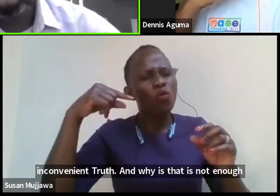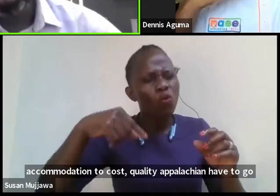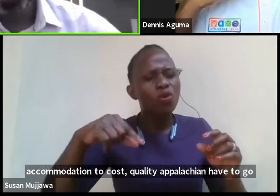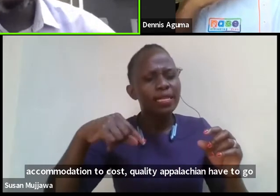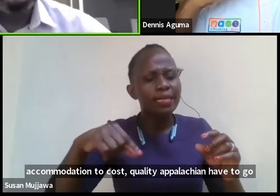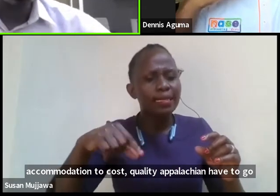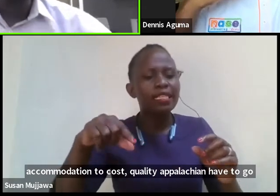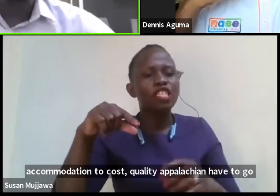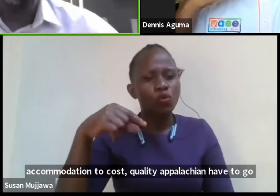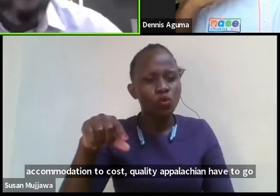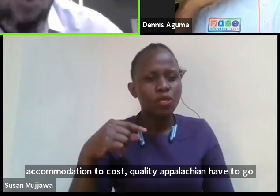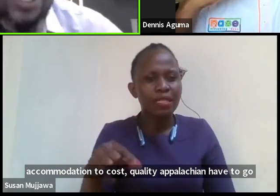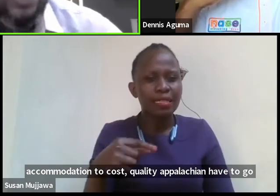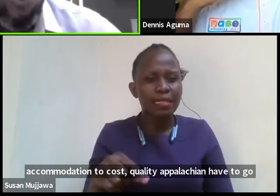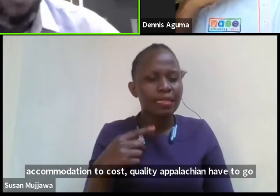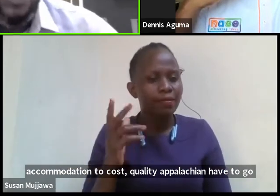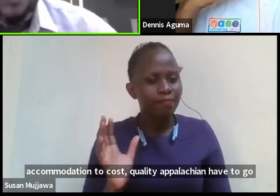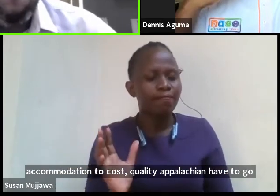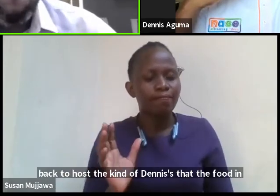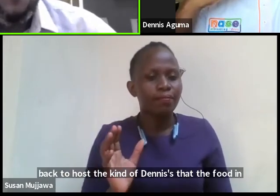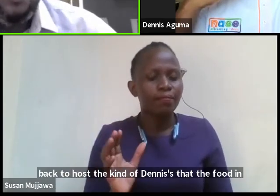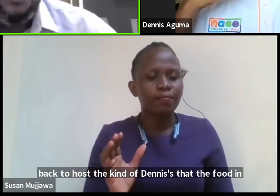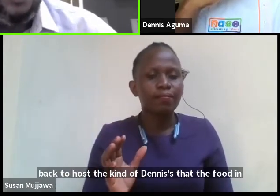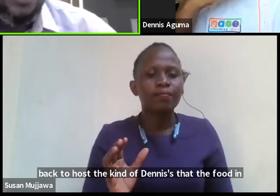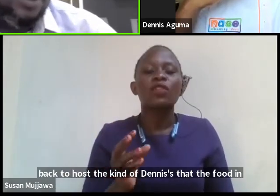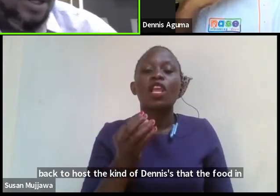Dennises. The food in Hoima,